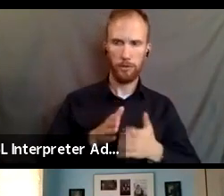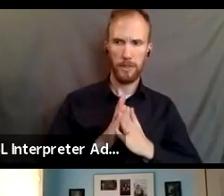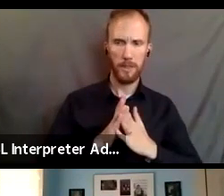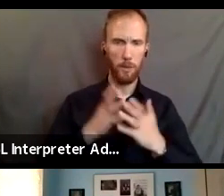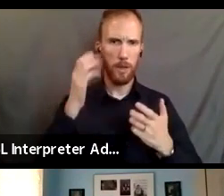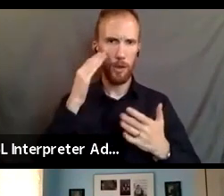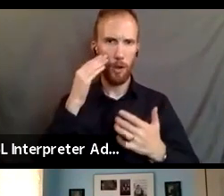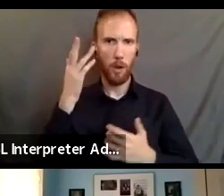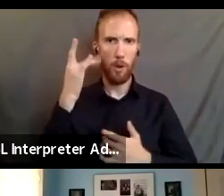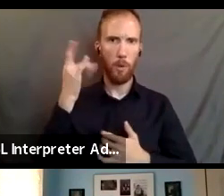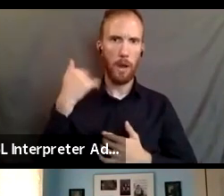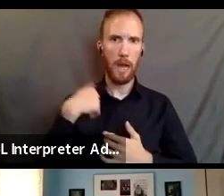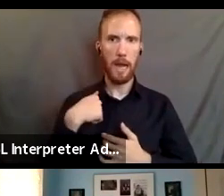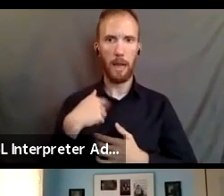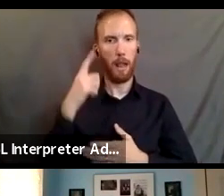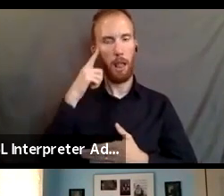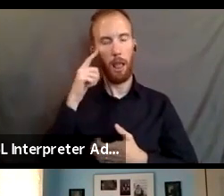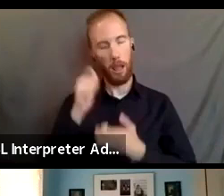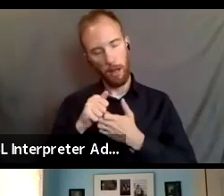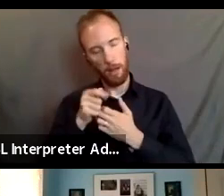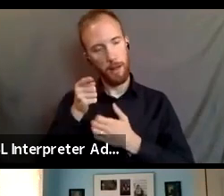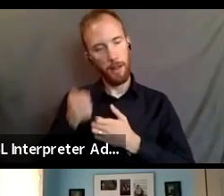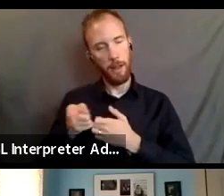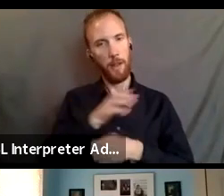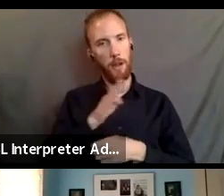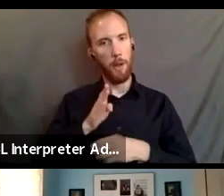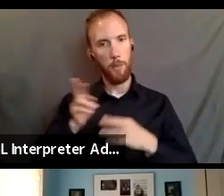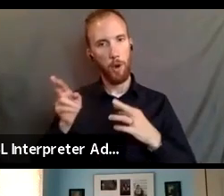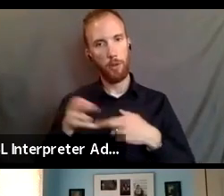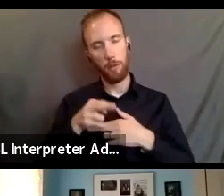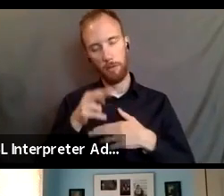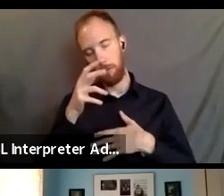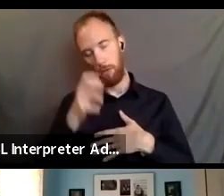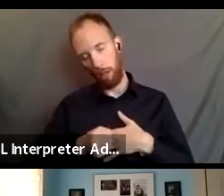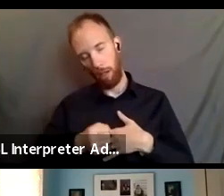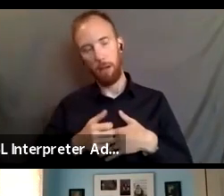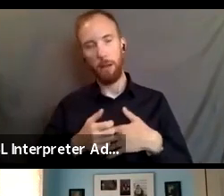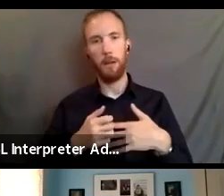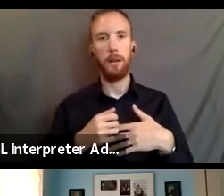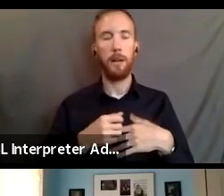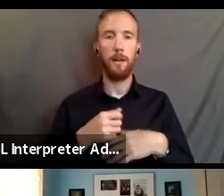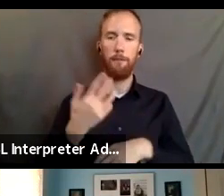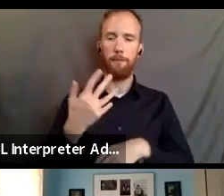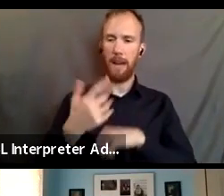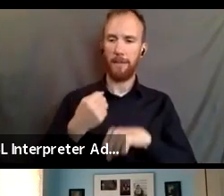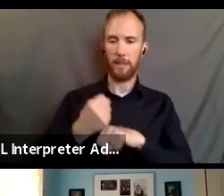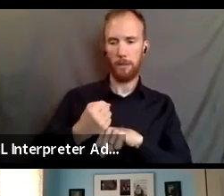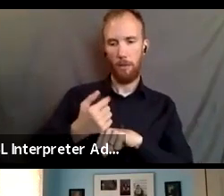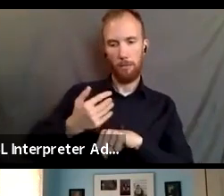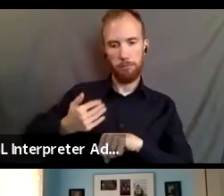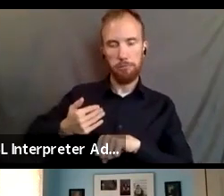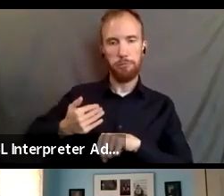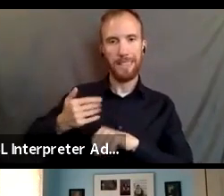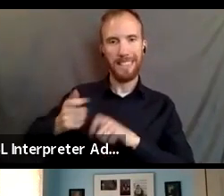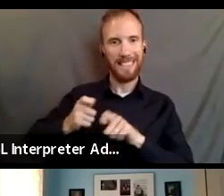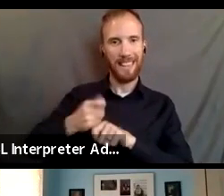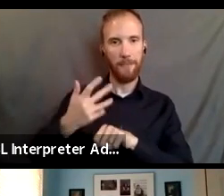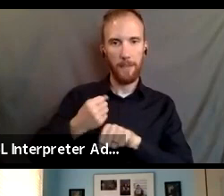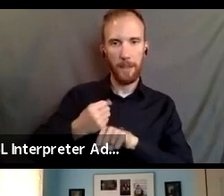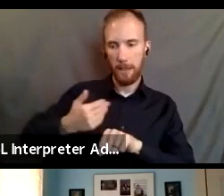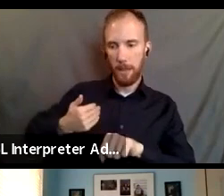unconscious five years ago from today i felt like i was a voiceless black